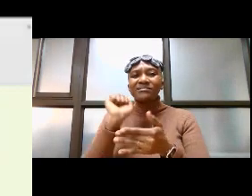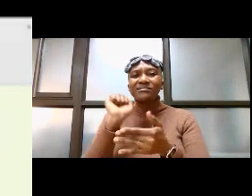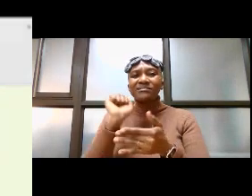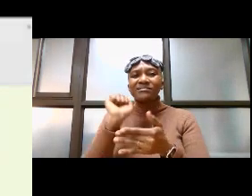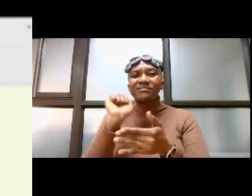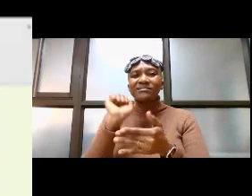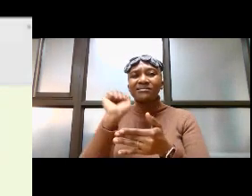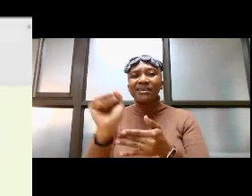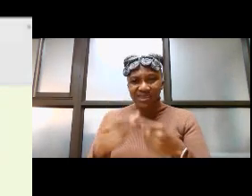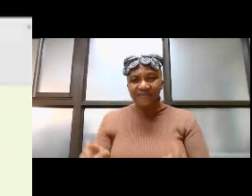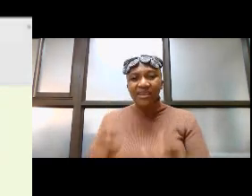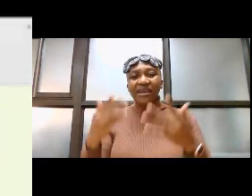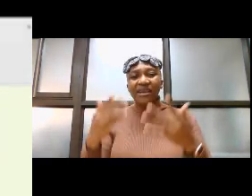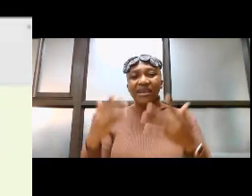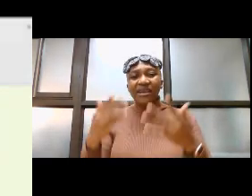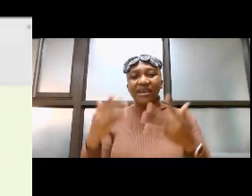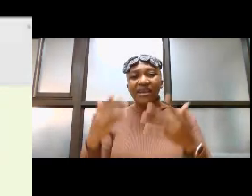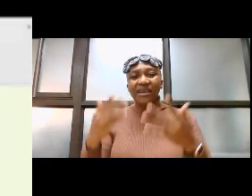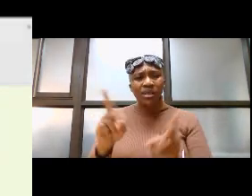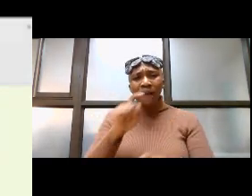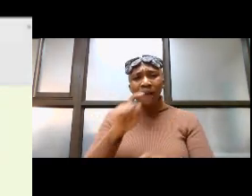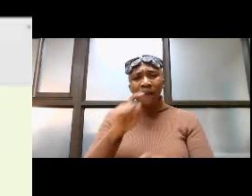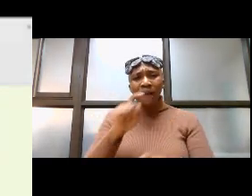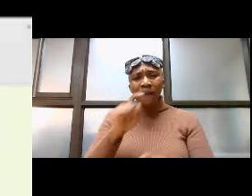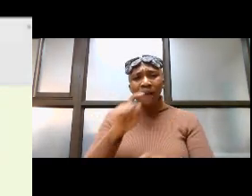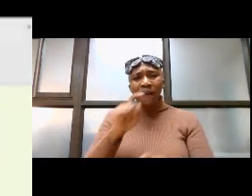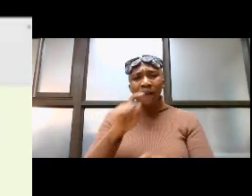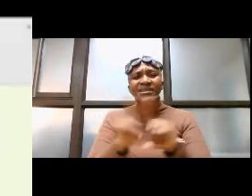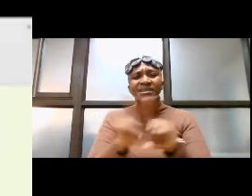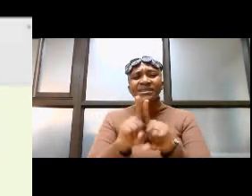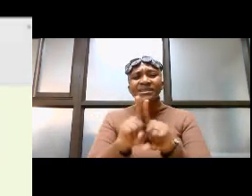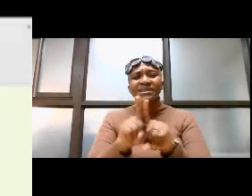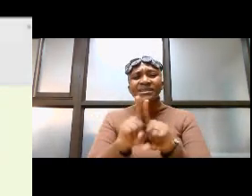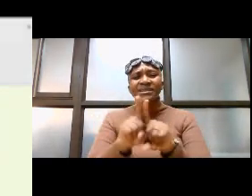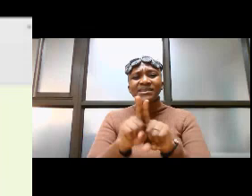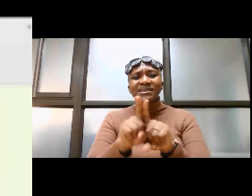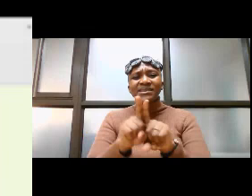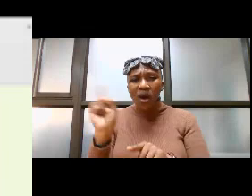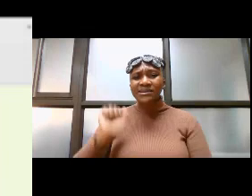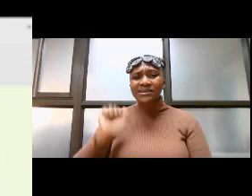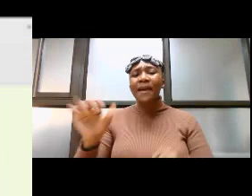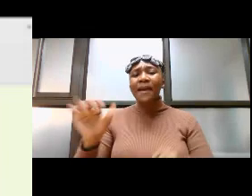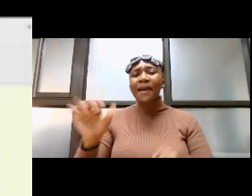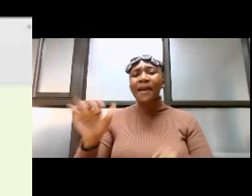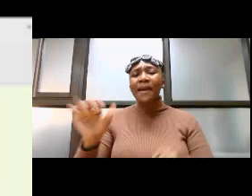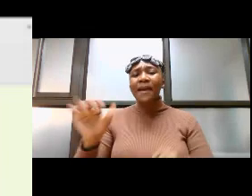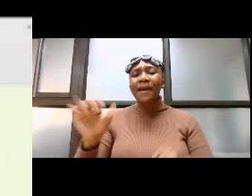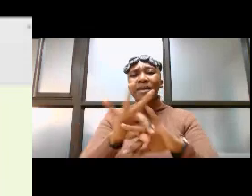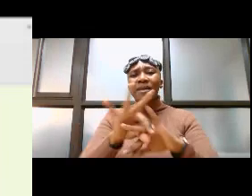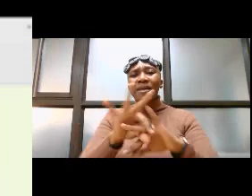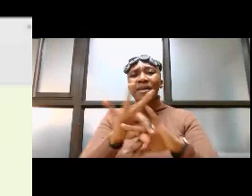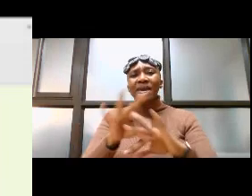pride, even forbidding their members from marrying outside the tribe. So we are saying